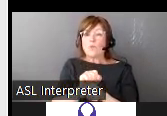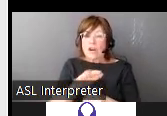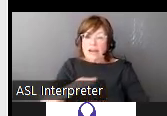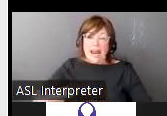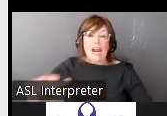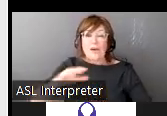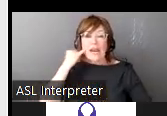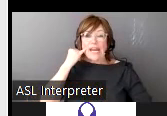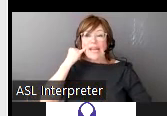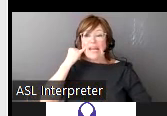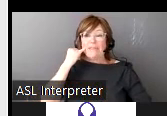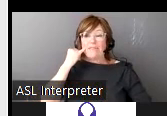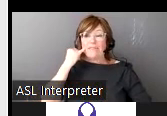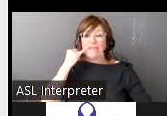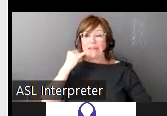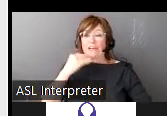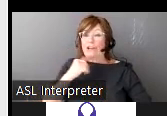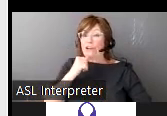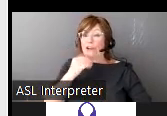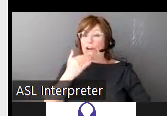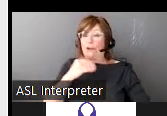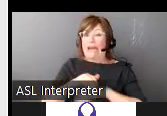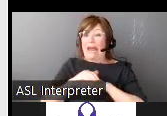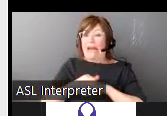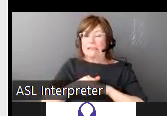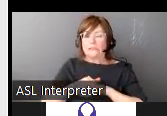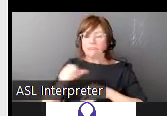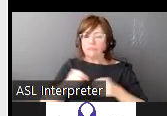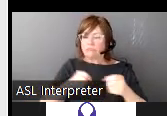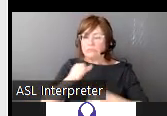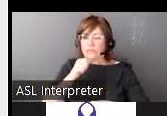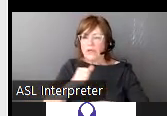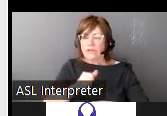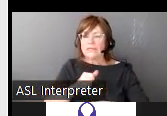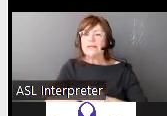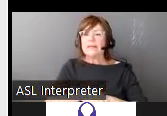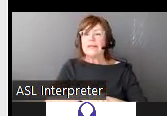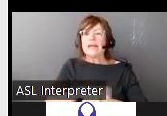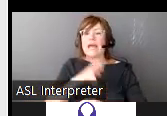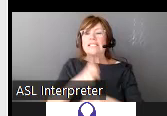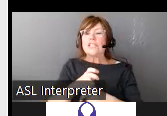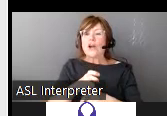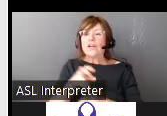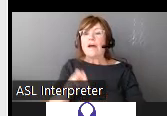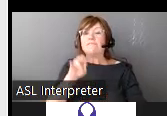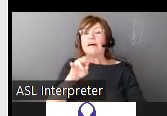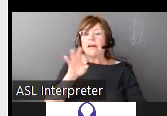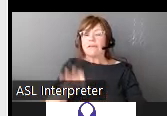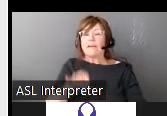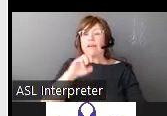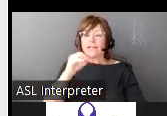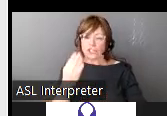proficiency. As a result, immigrants with limited English proficiency are relegated to employment in the ethnic enclave,